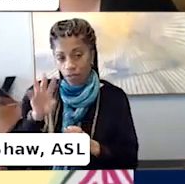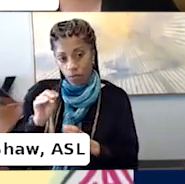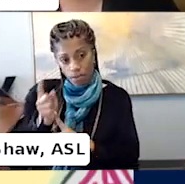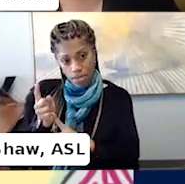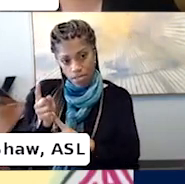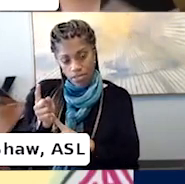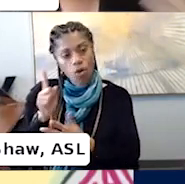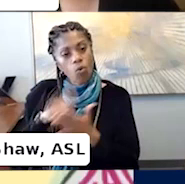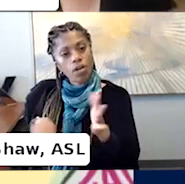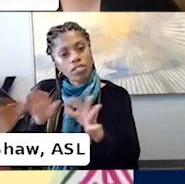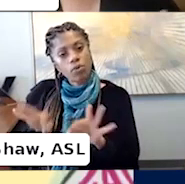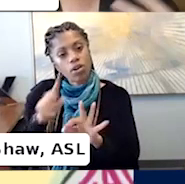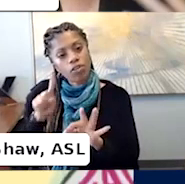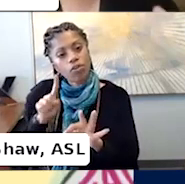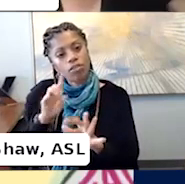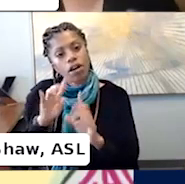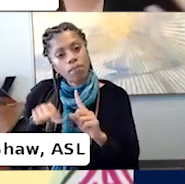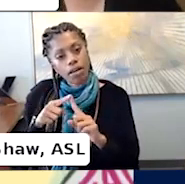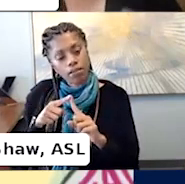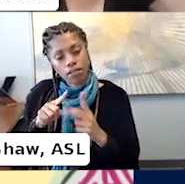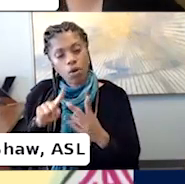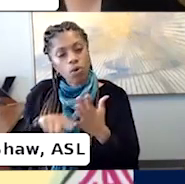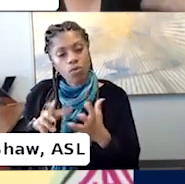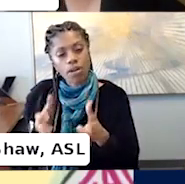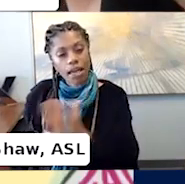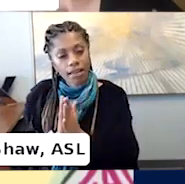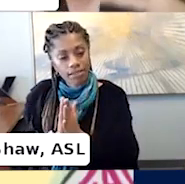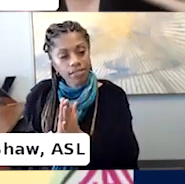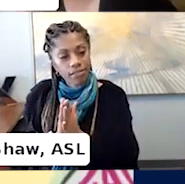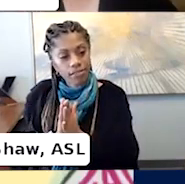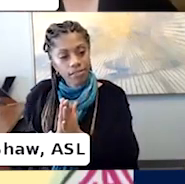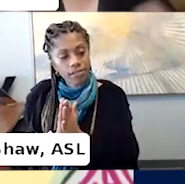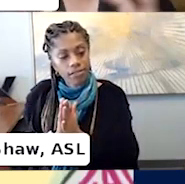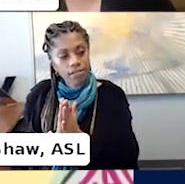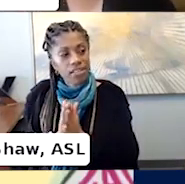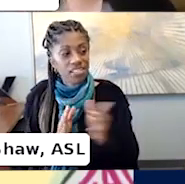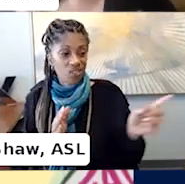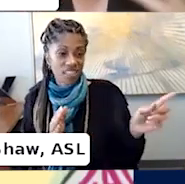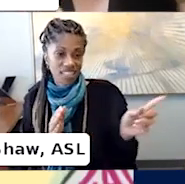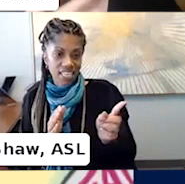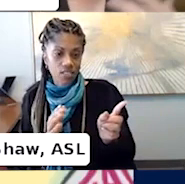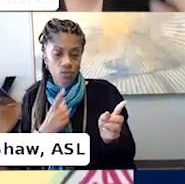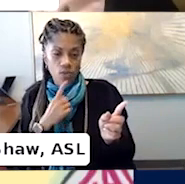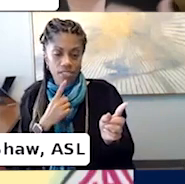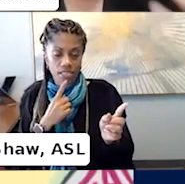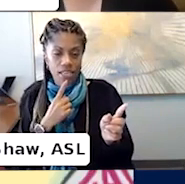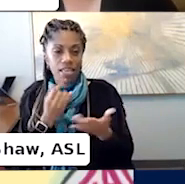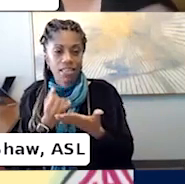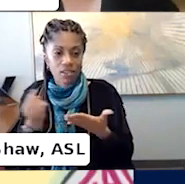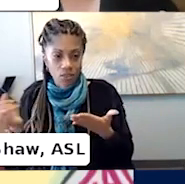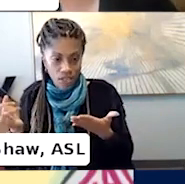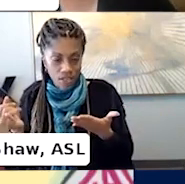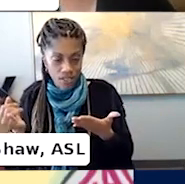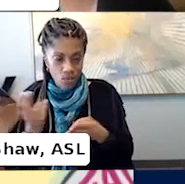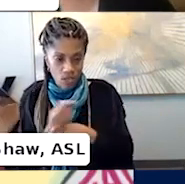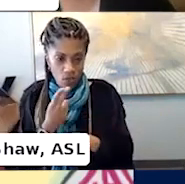to ask and answer? And at the end of the day, those are the ingredients that we bring together every time, again and again. All